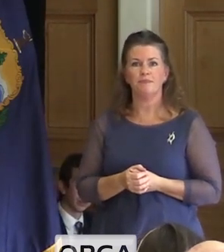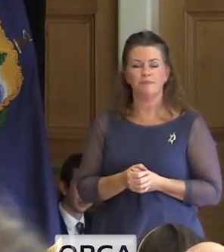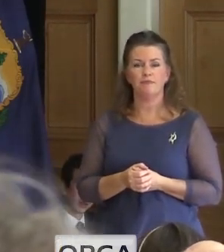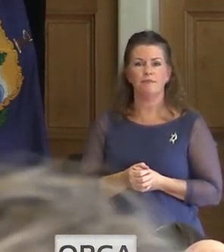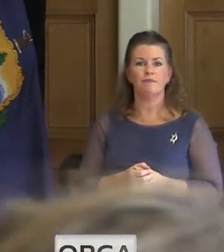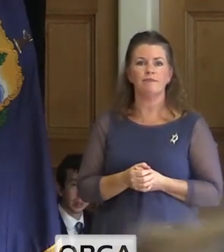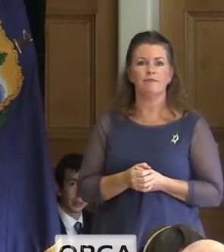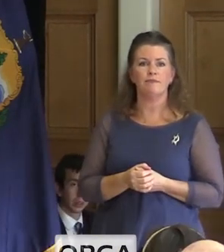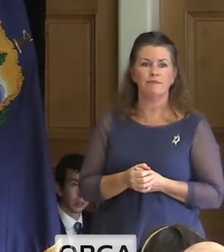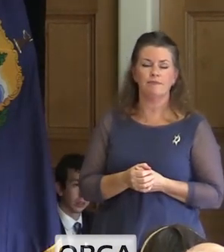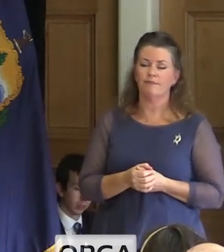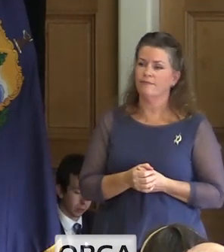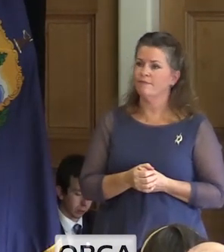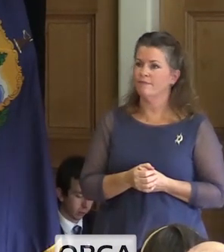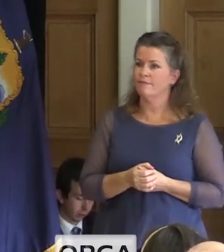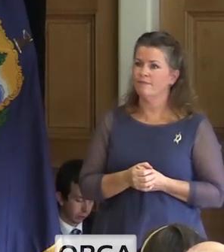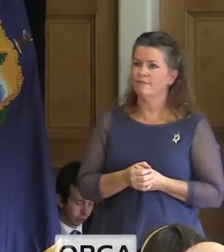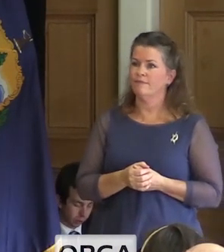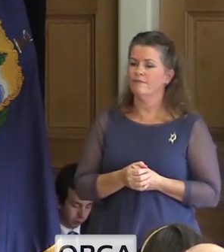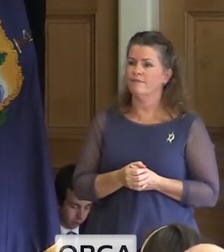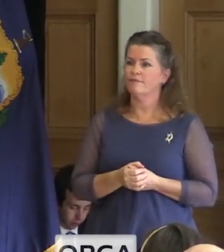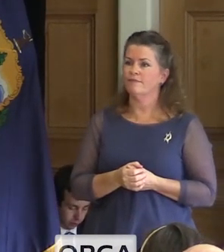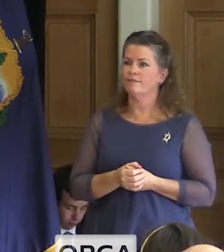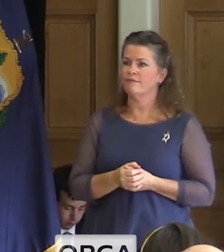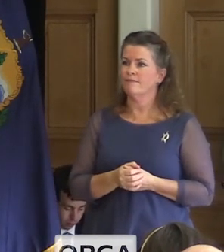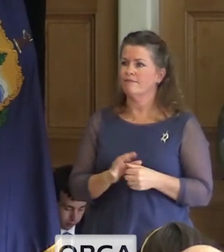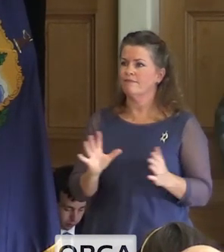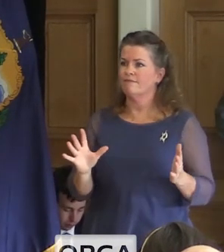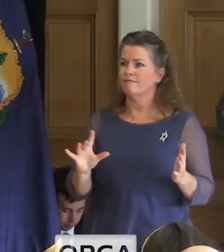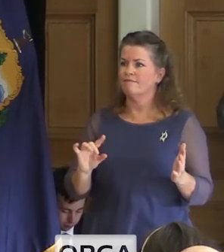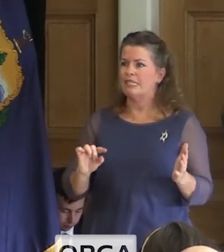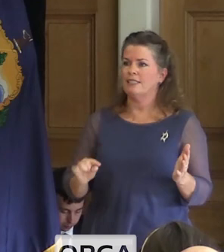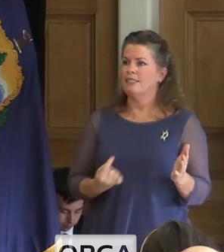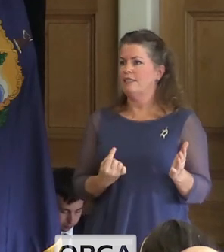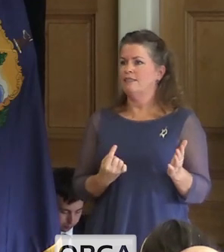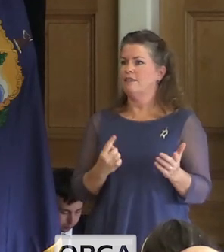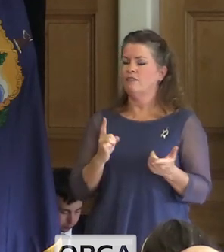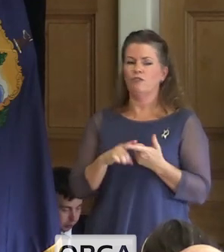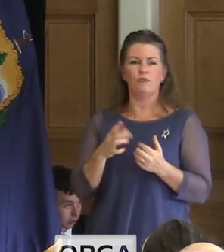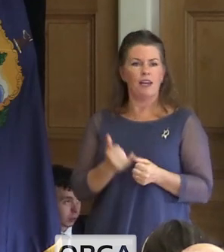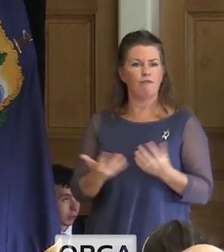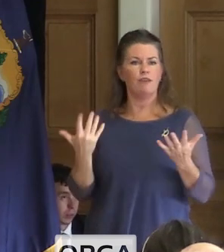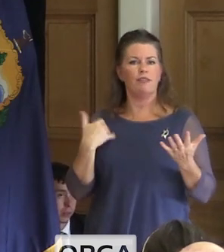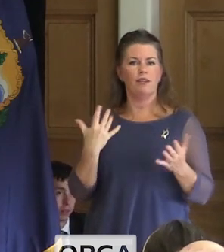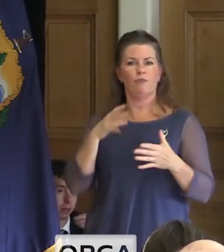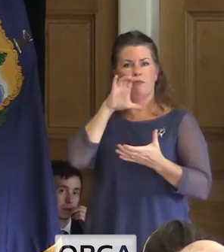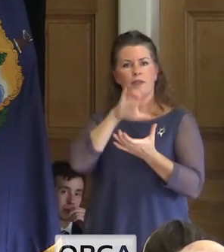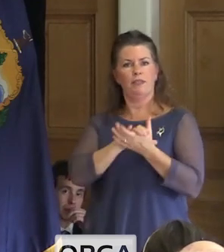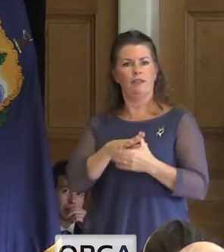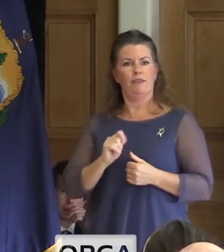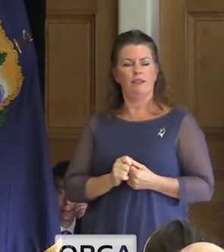And that it is an insult to everything that we stand for. That in America today,